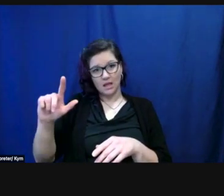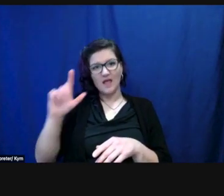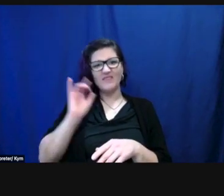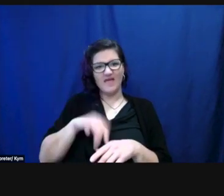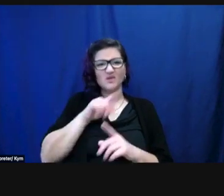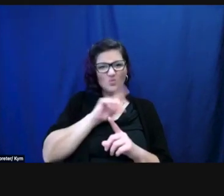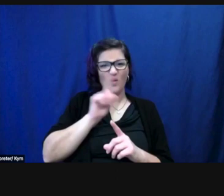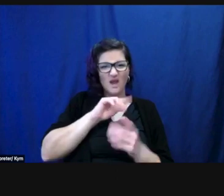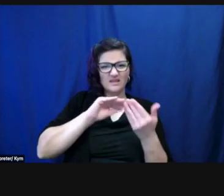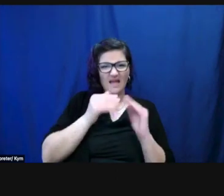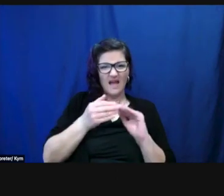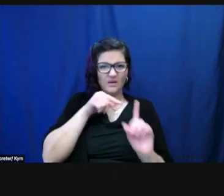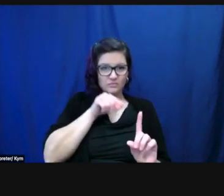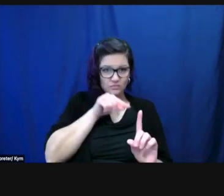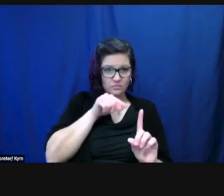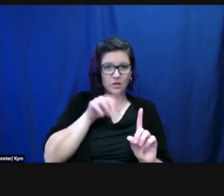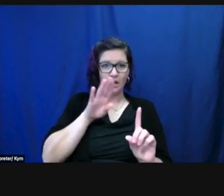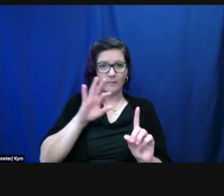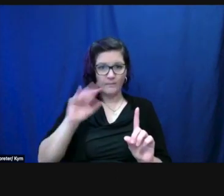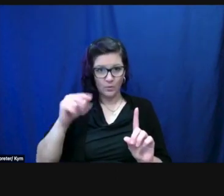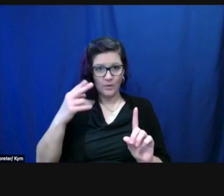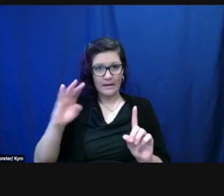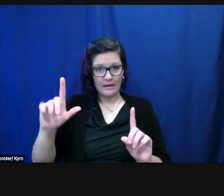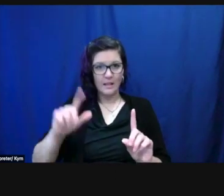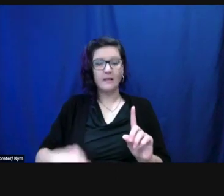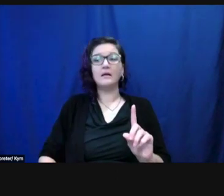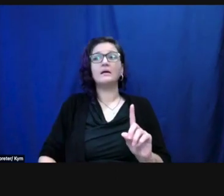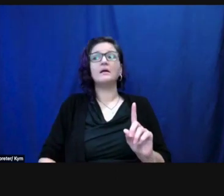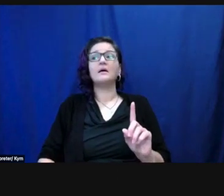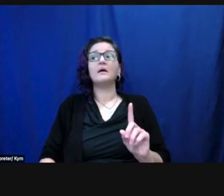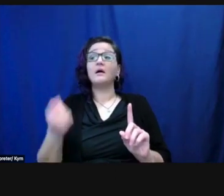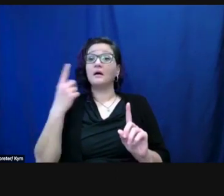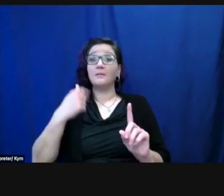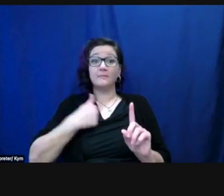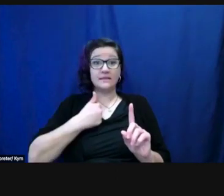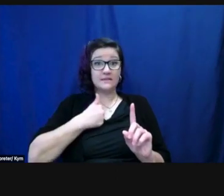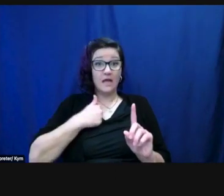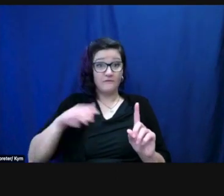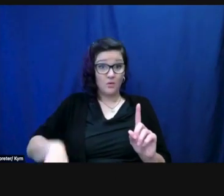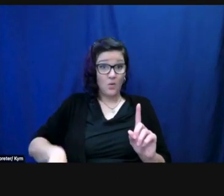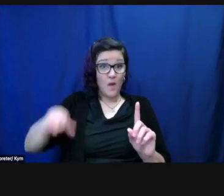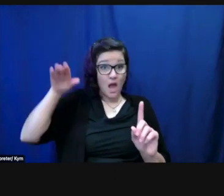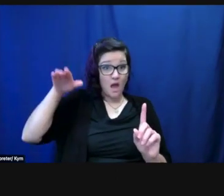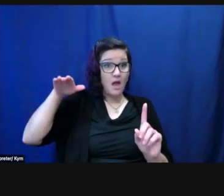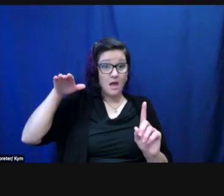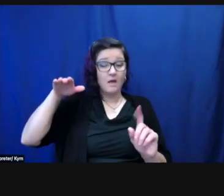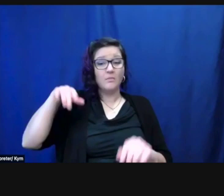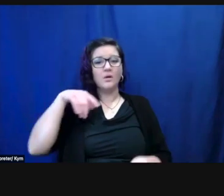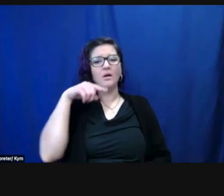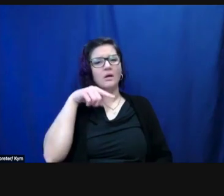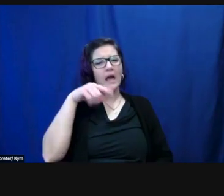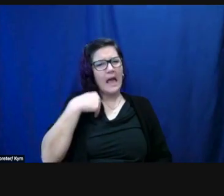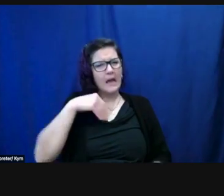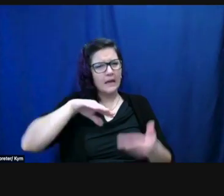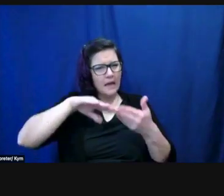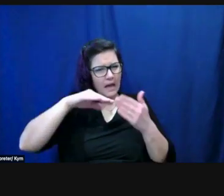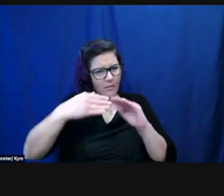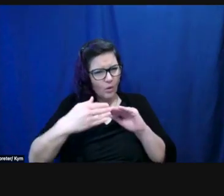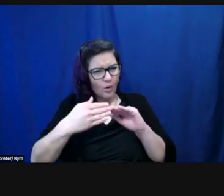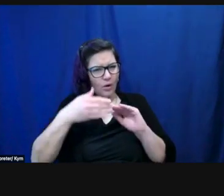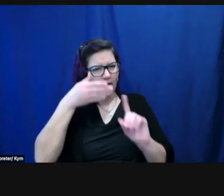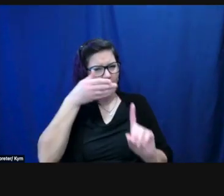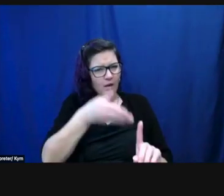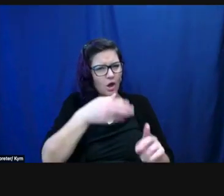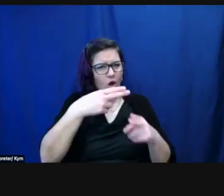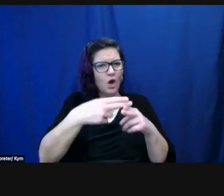that Boot Hill. And when I was growing up, there was a neighborhood in the town called